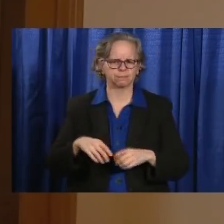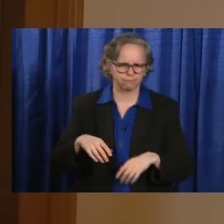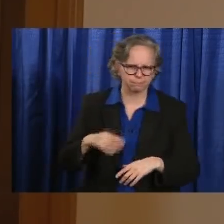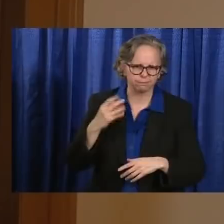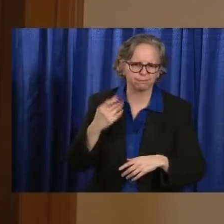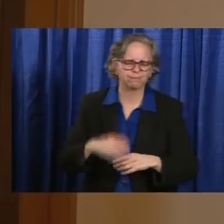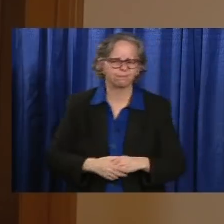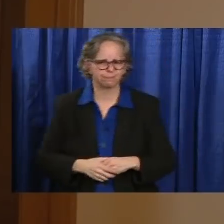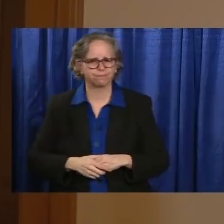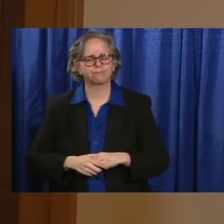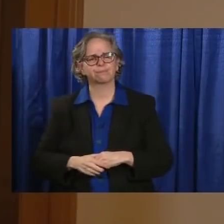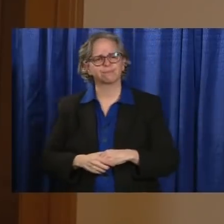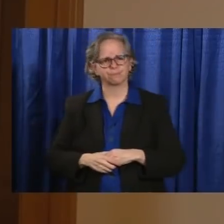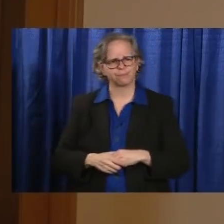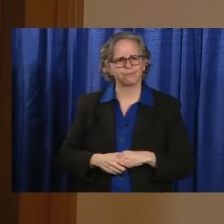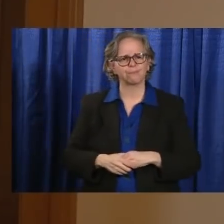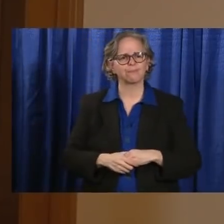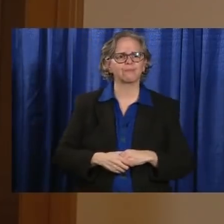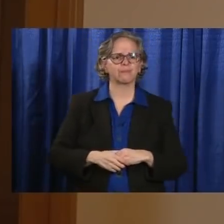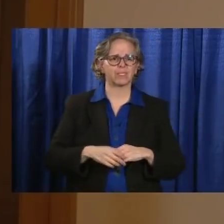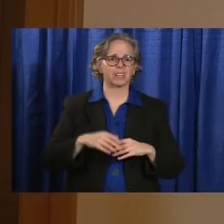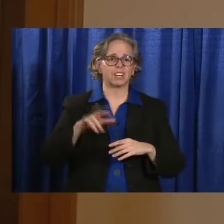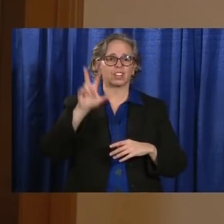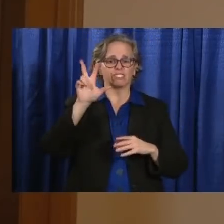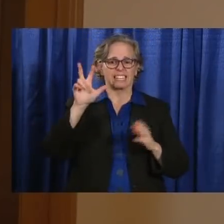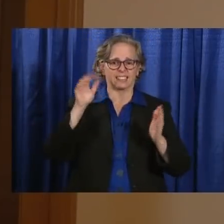First of all, at this point, we are at